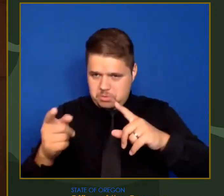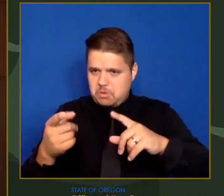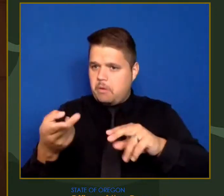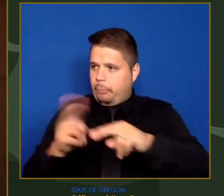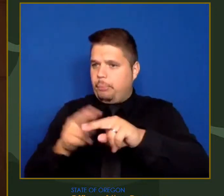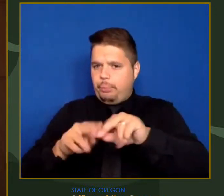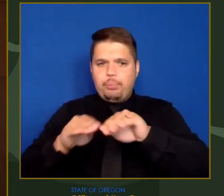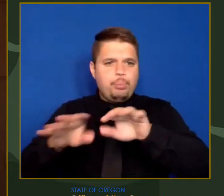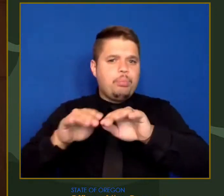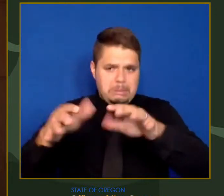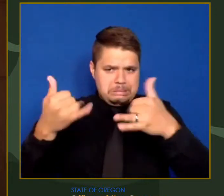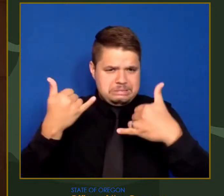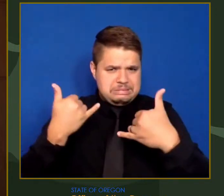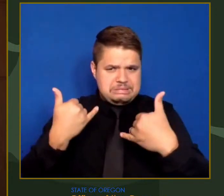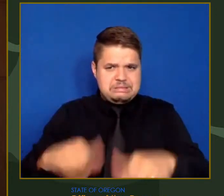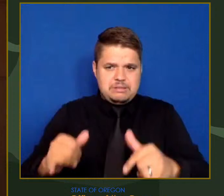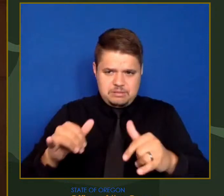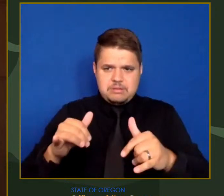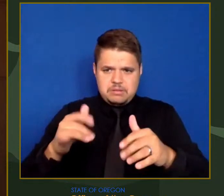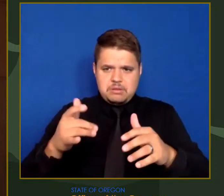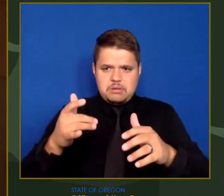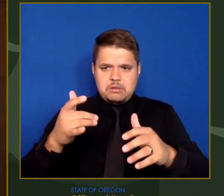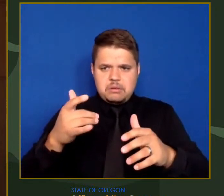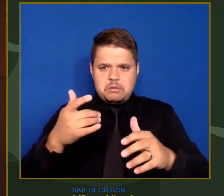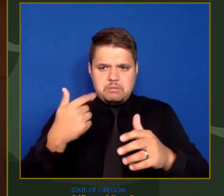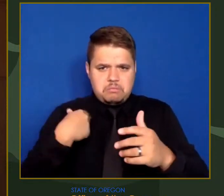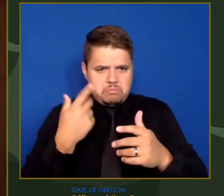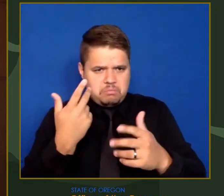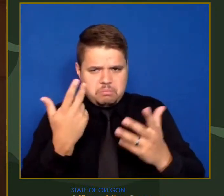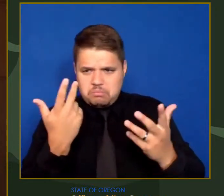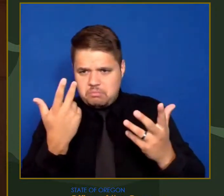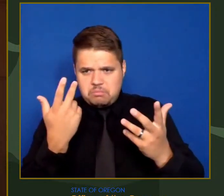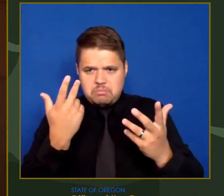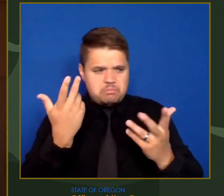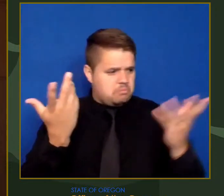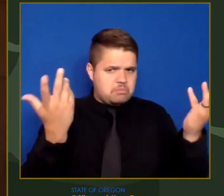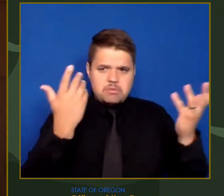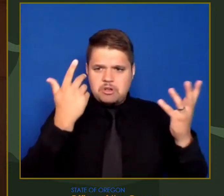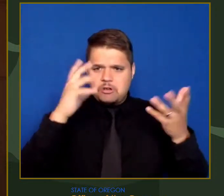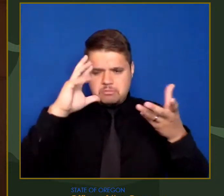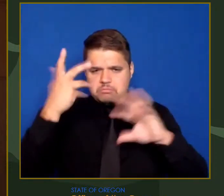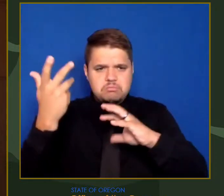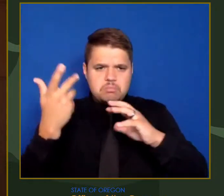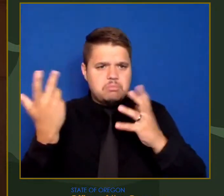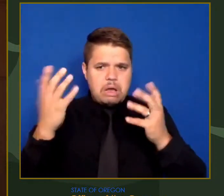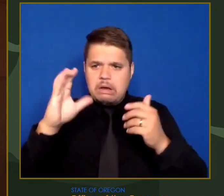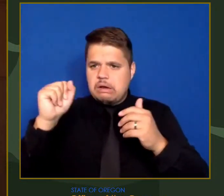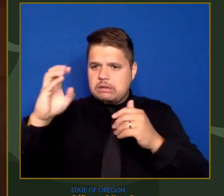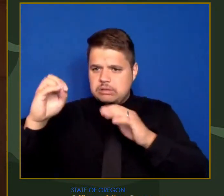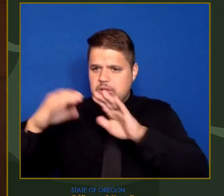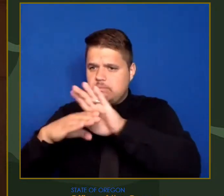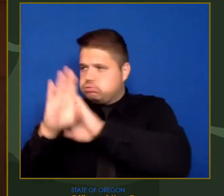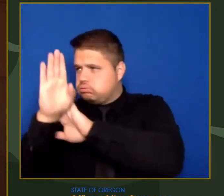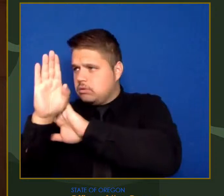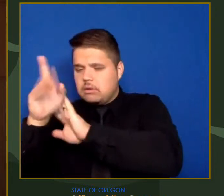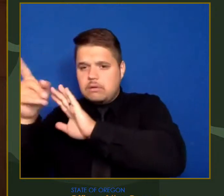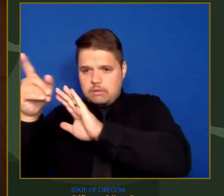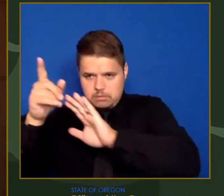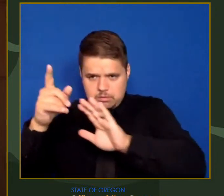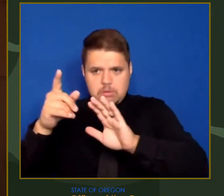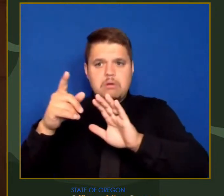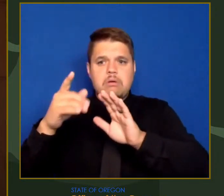we are also seeing, we also know that cases are, or that that COVID is spreading just as fast